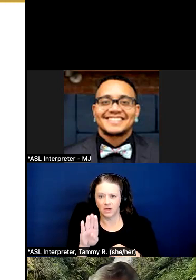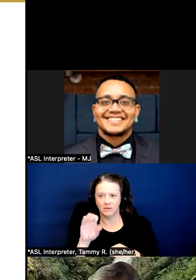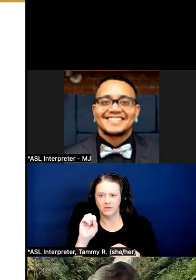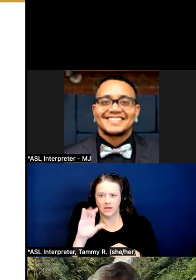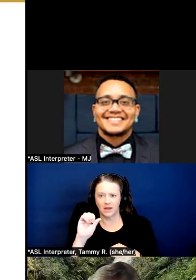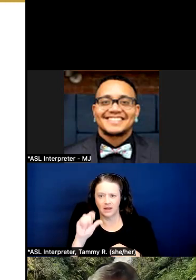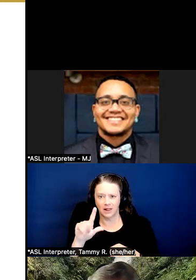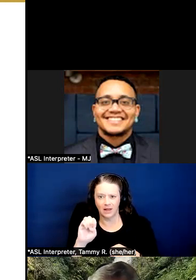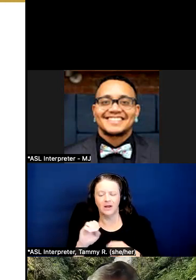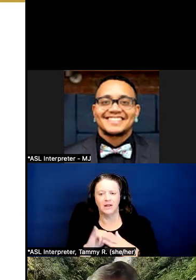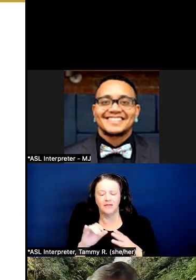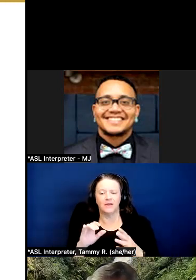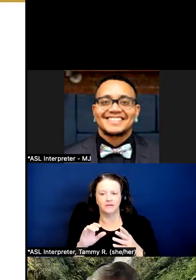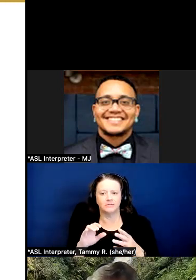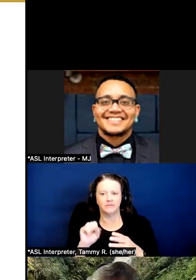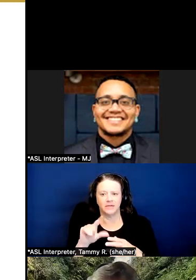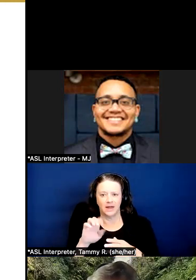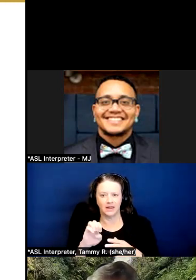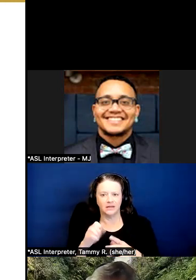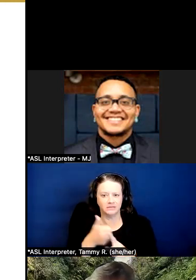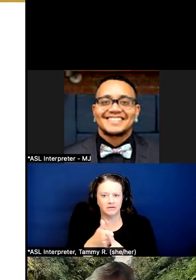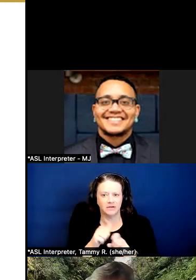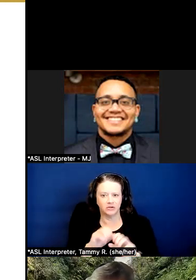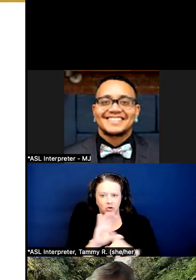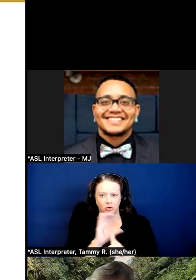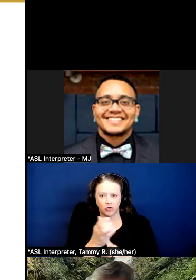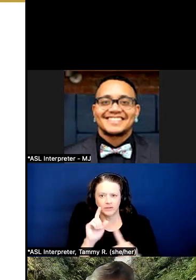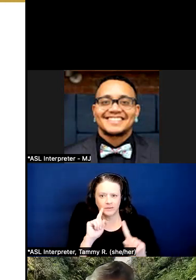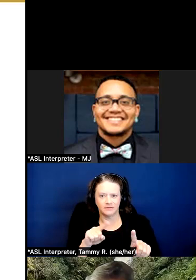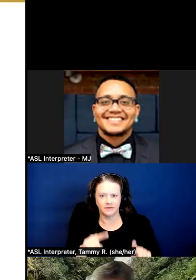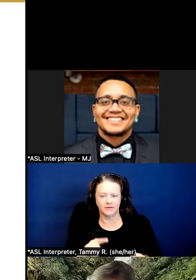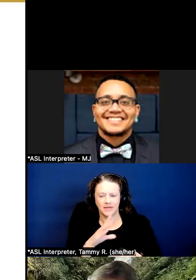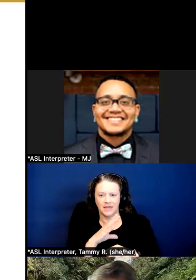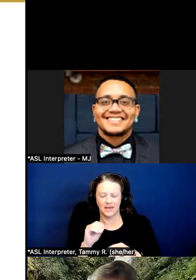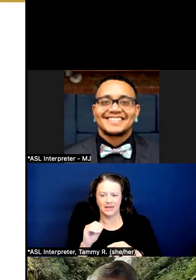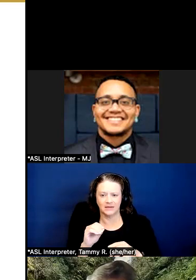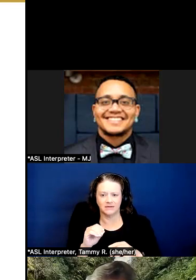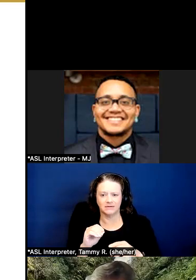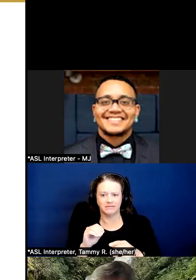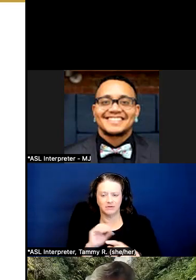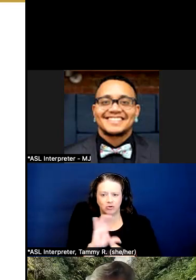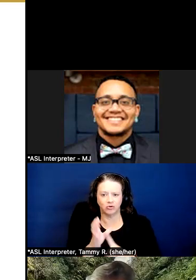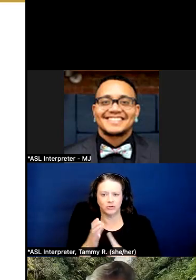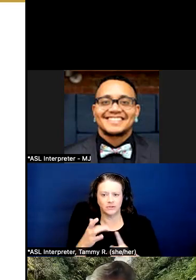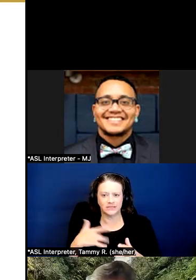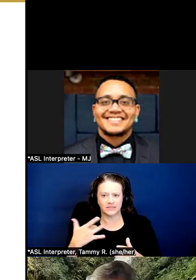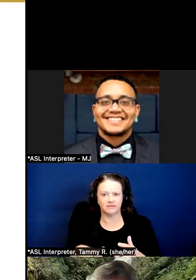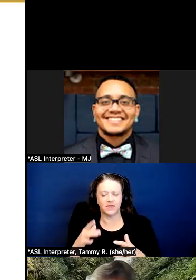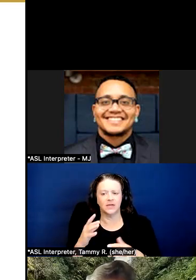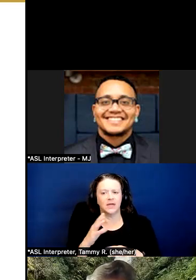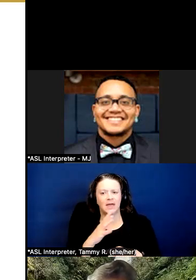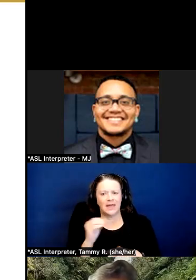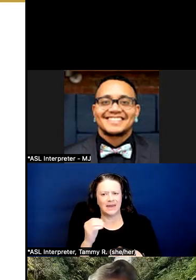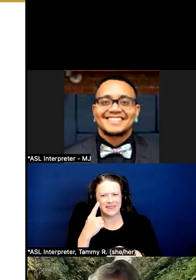cultural responsiveness and inclusivity. I believe there's 8 items, but I can't swear to that off the top of my